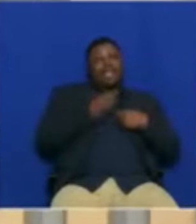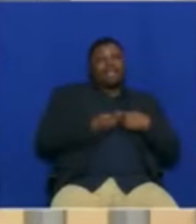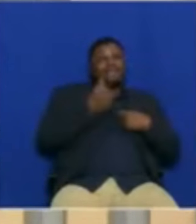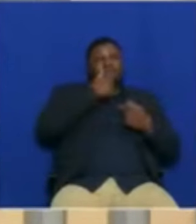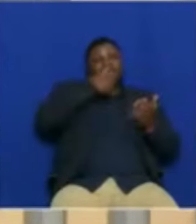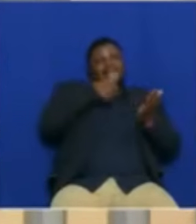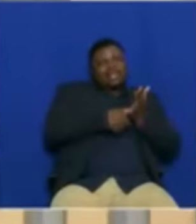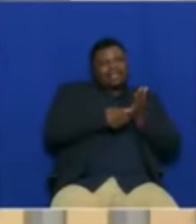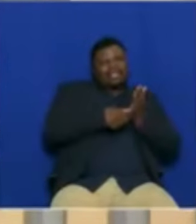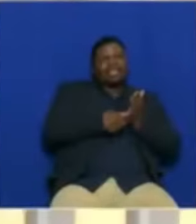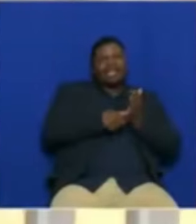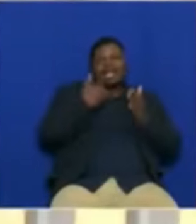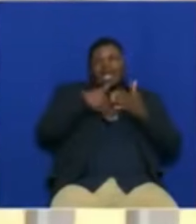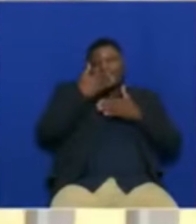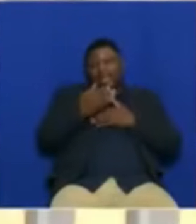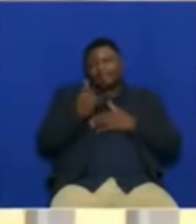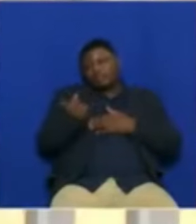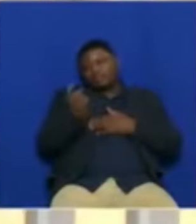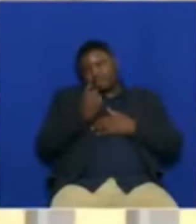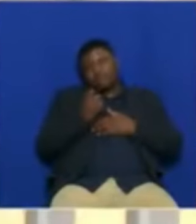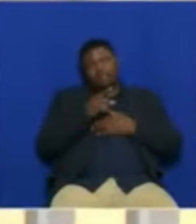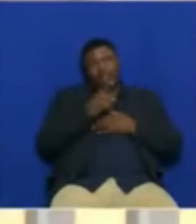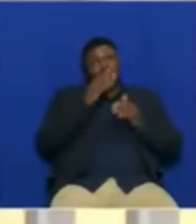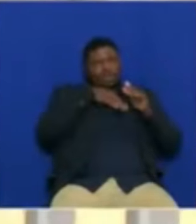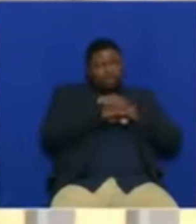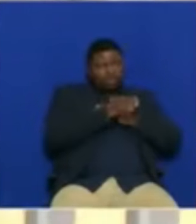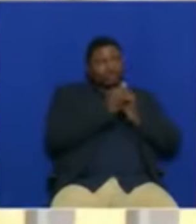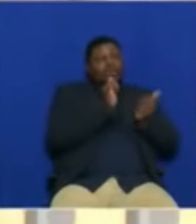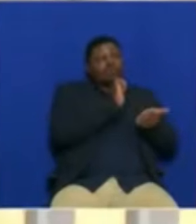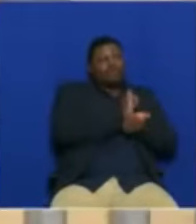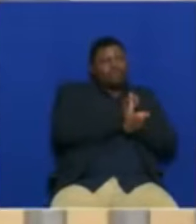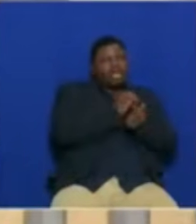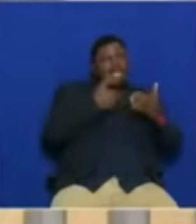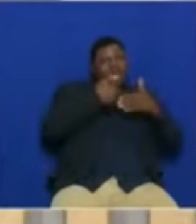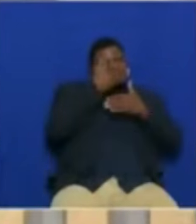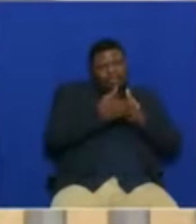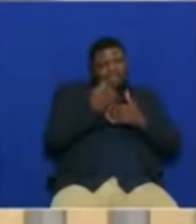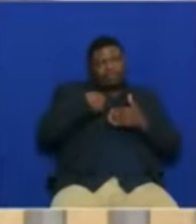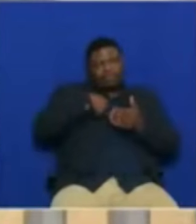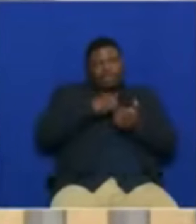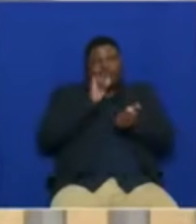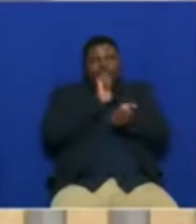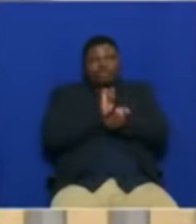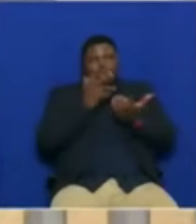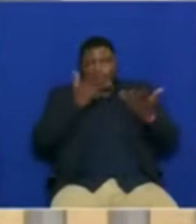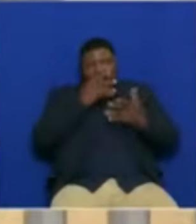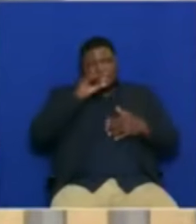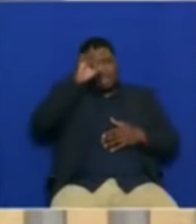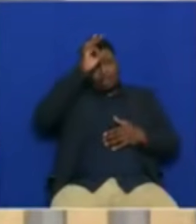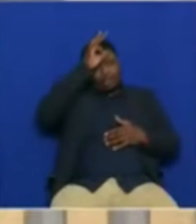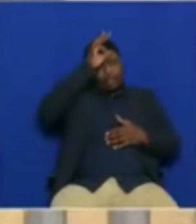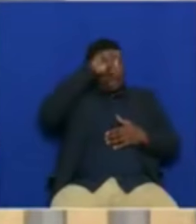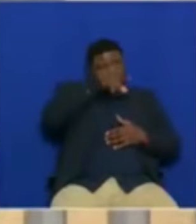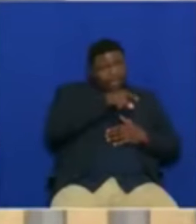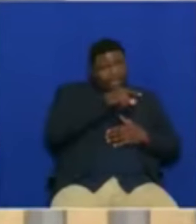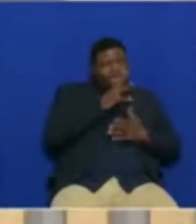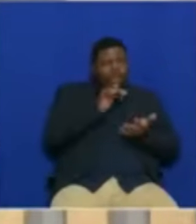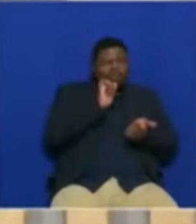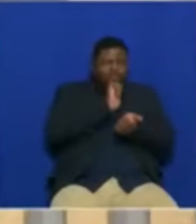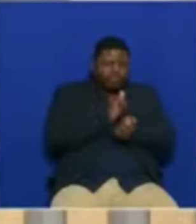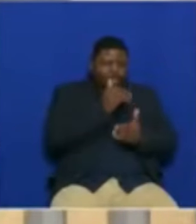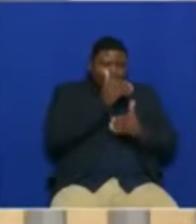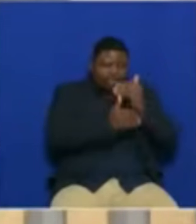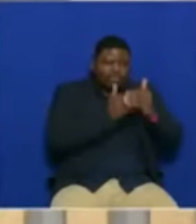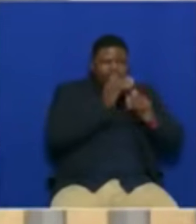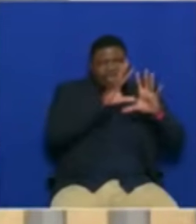place them under arrest at the station? We place them under arrest at the police station where they're processed, but it's not something that where we go to